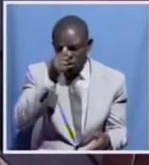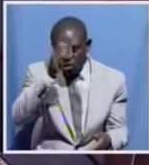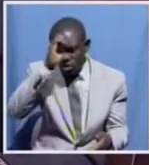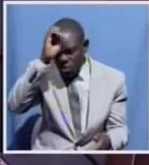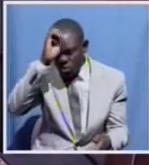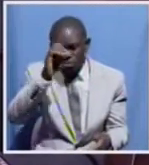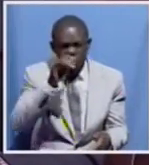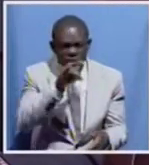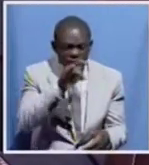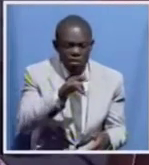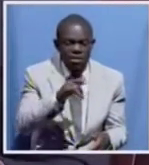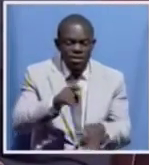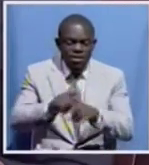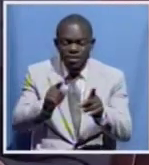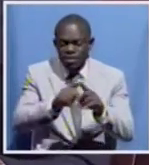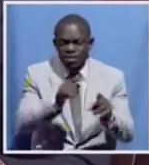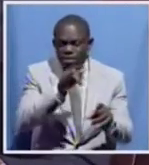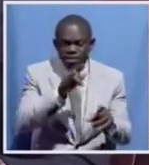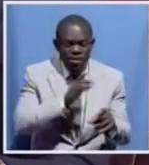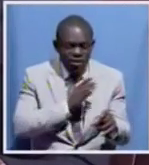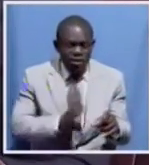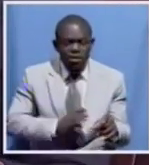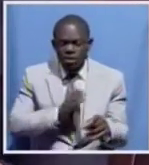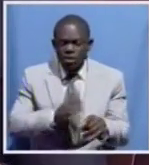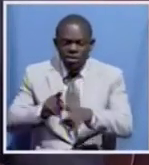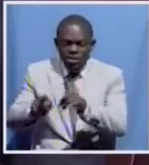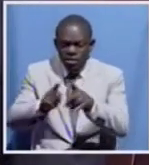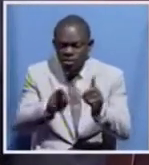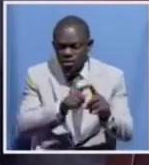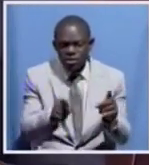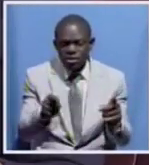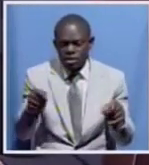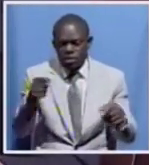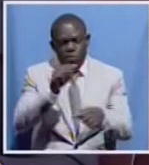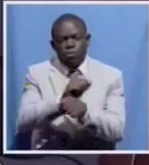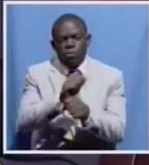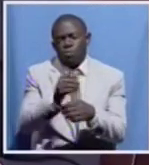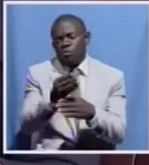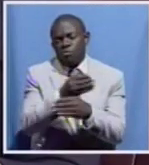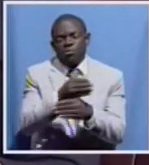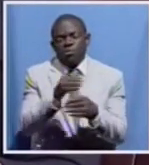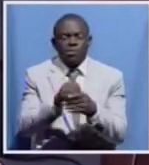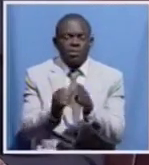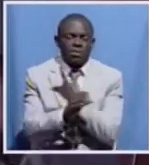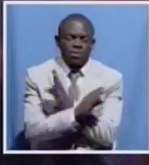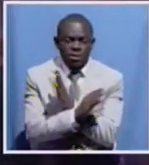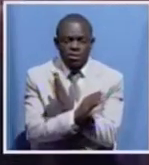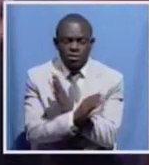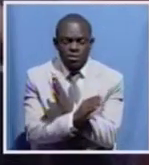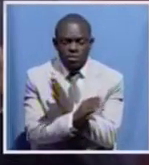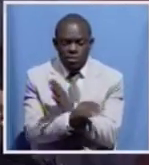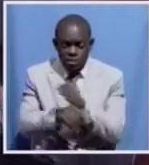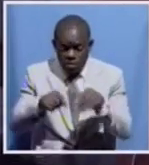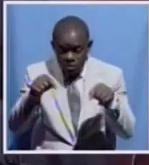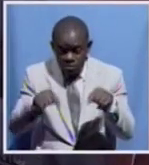in Zambia coming. People think that this is just people flying. No, this is economic diplomacy. These people